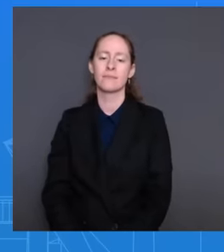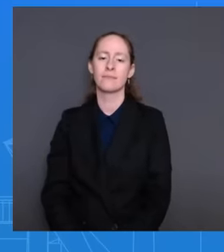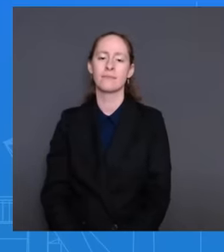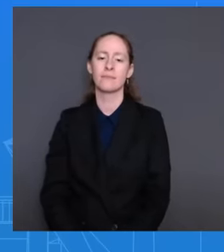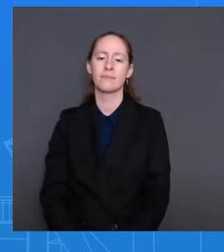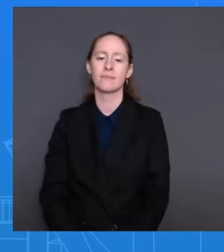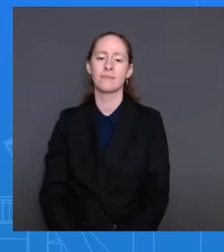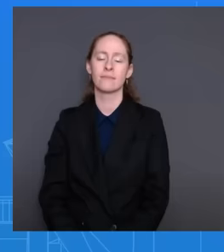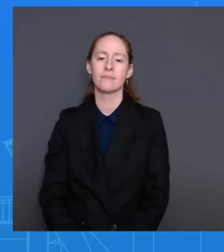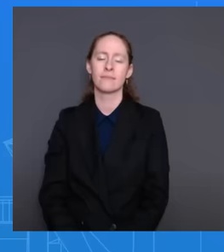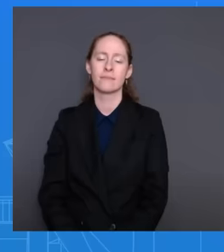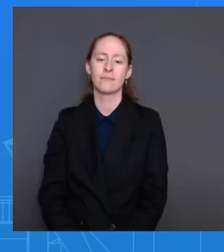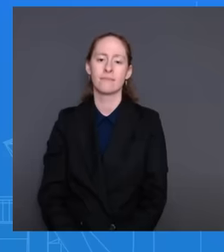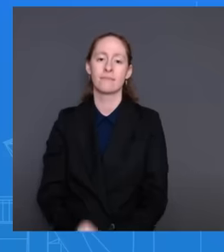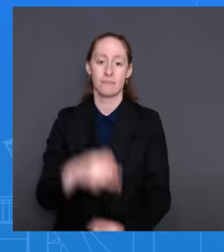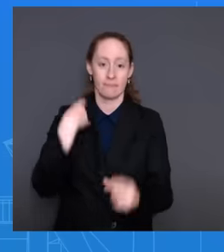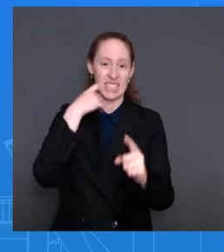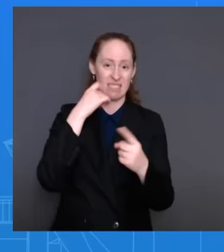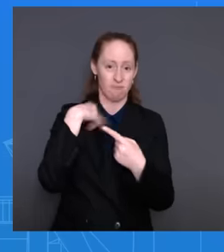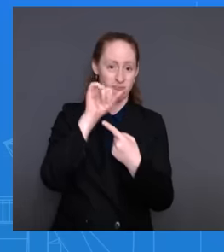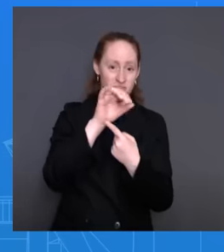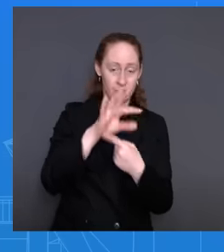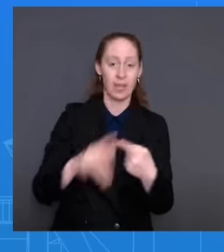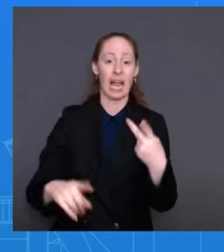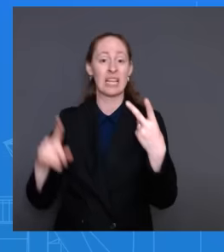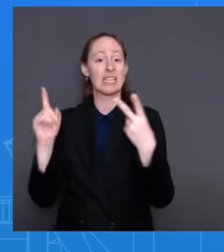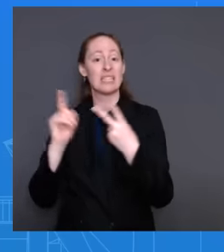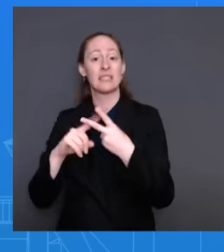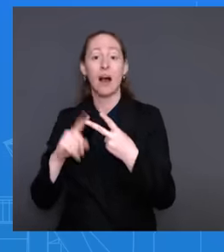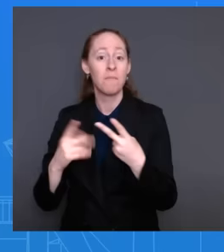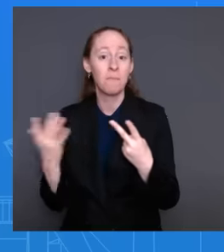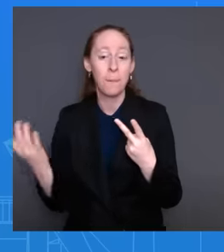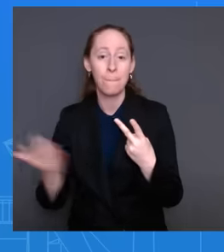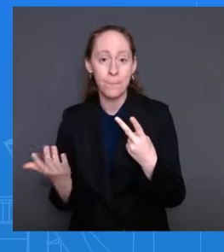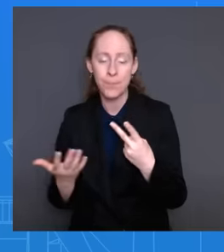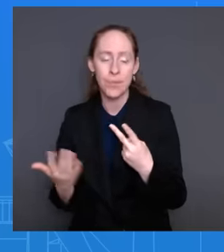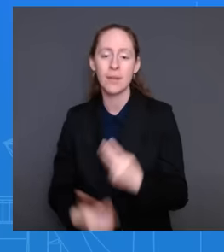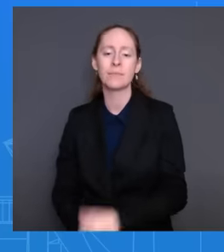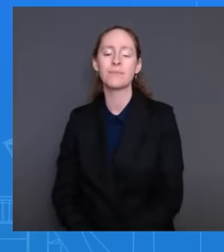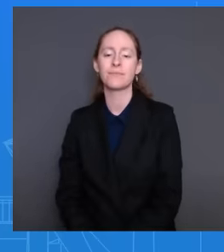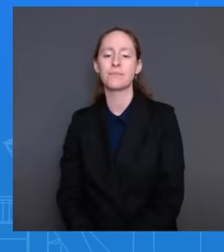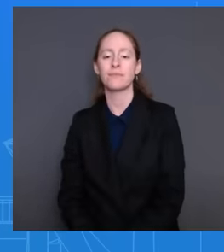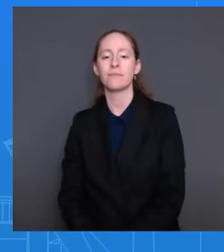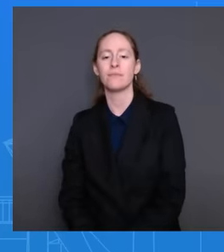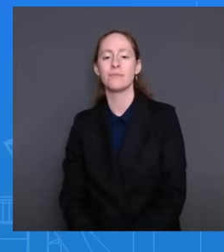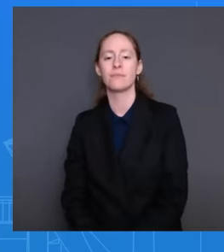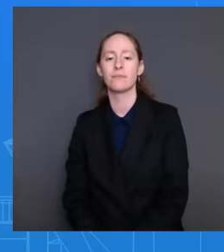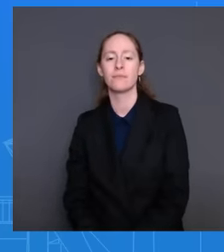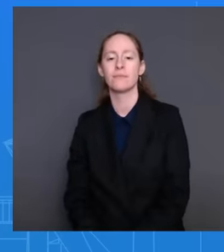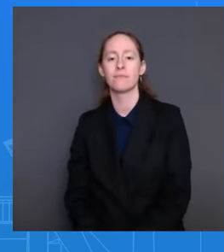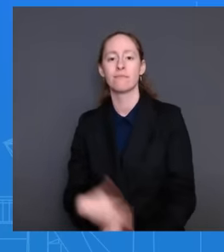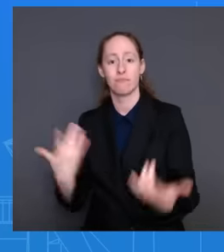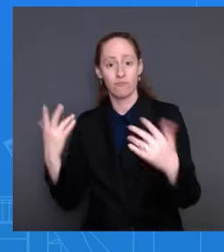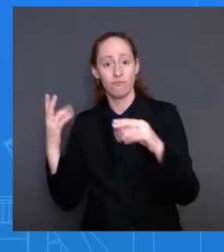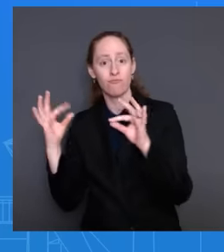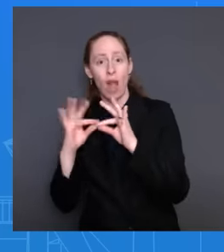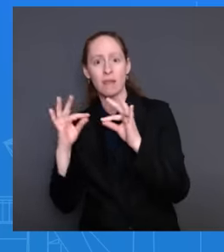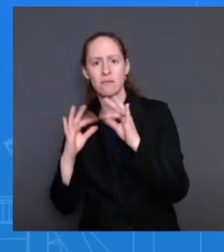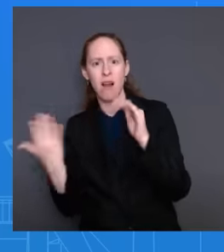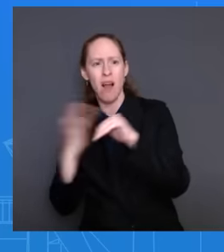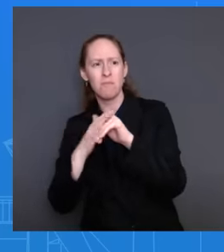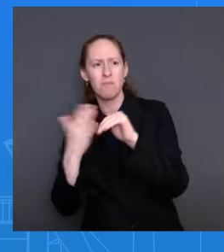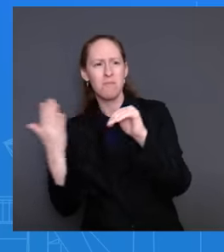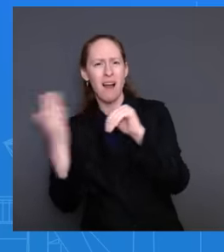making fighting inflation his top economic priority, it is really important that we recognize that